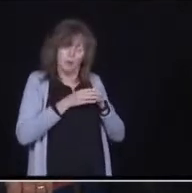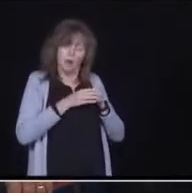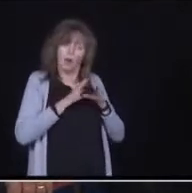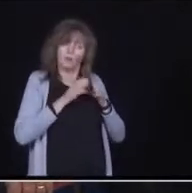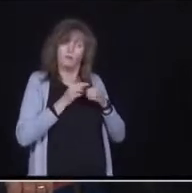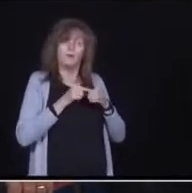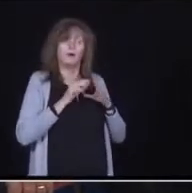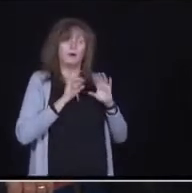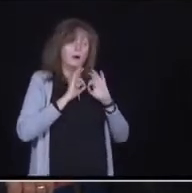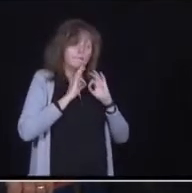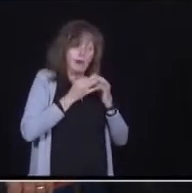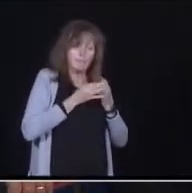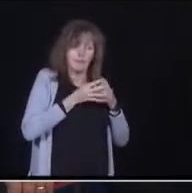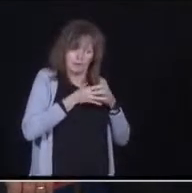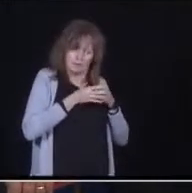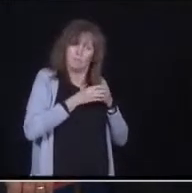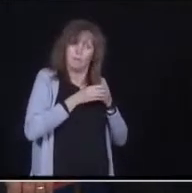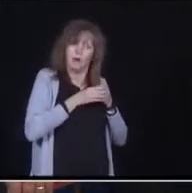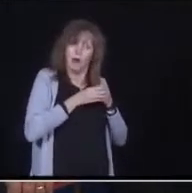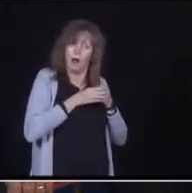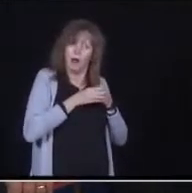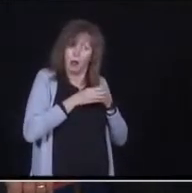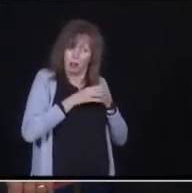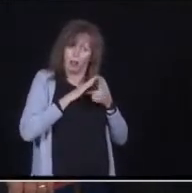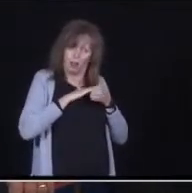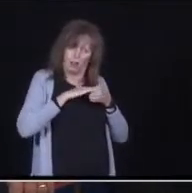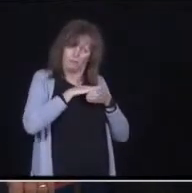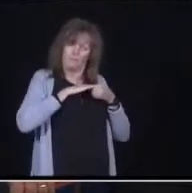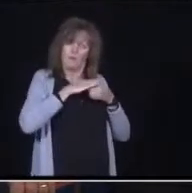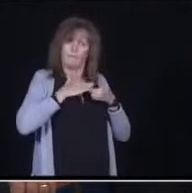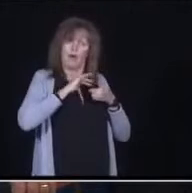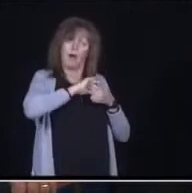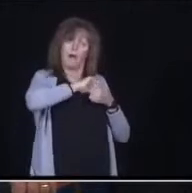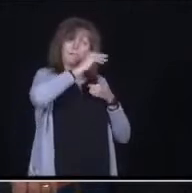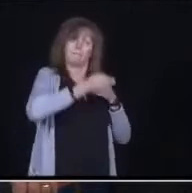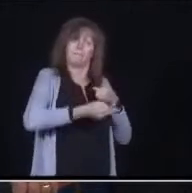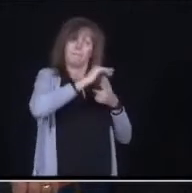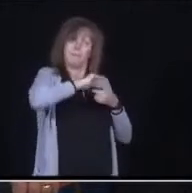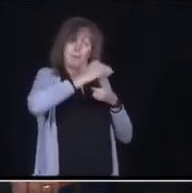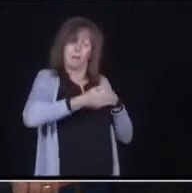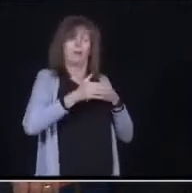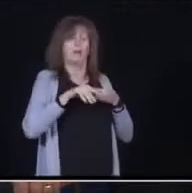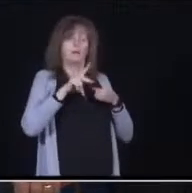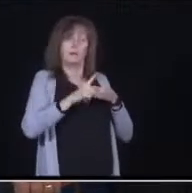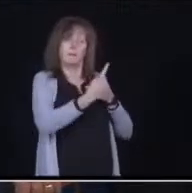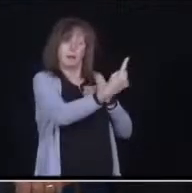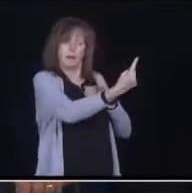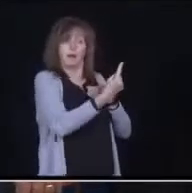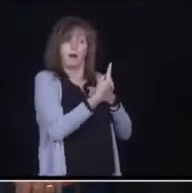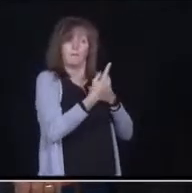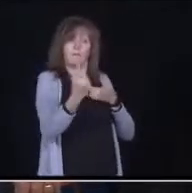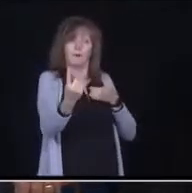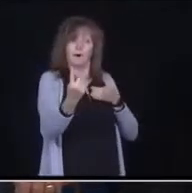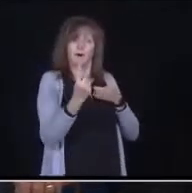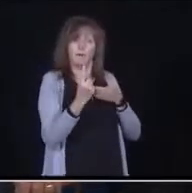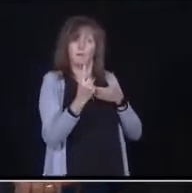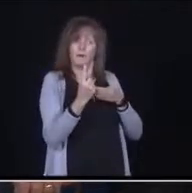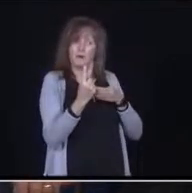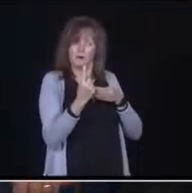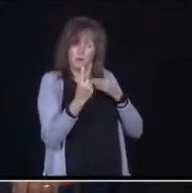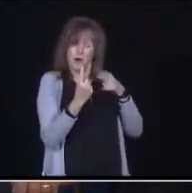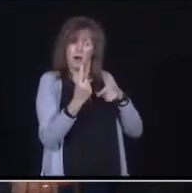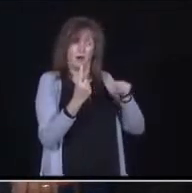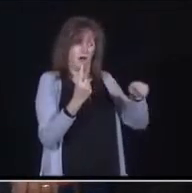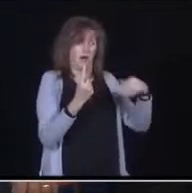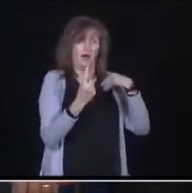have intersection with. But when you're having other people over, you're sharing their social group as well, or the